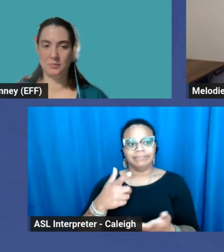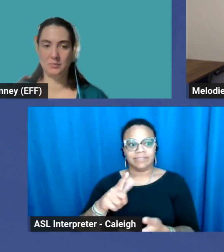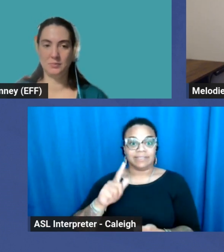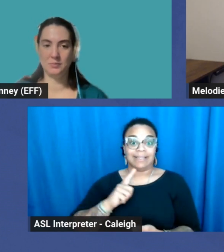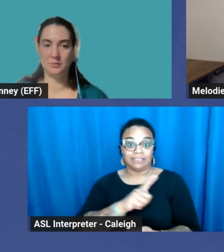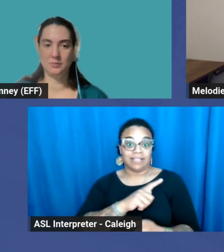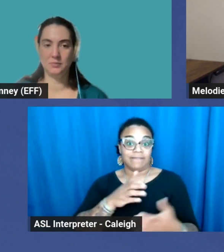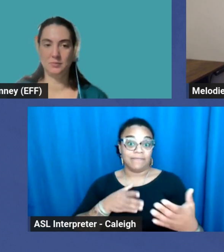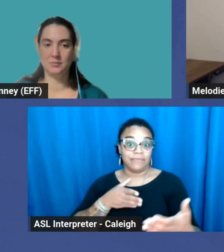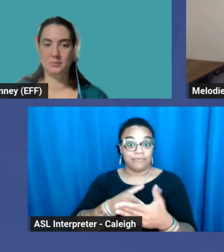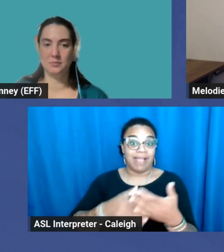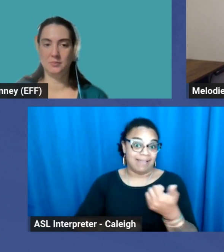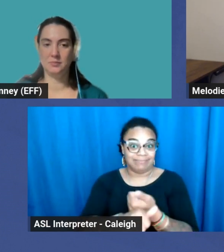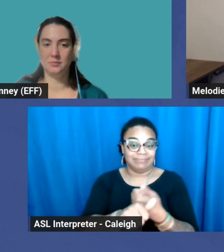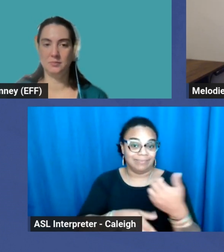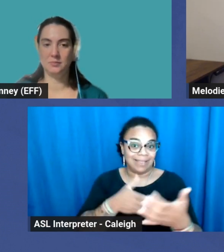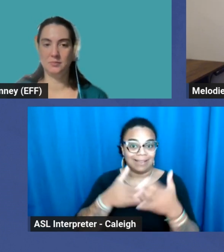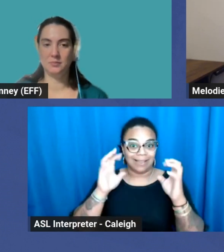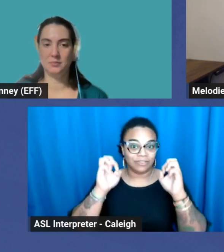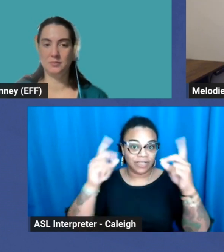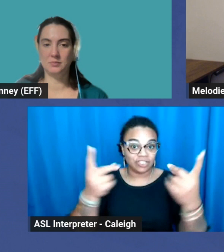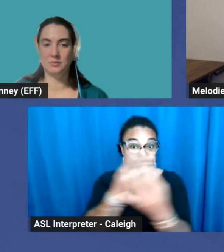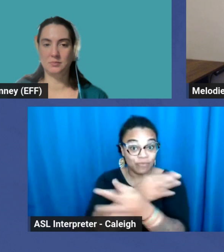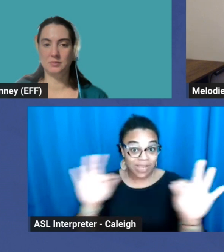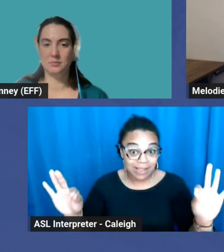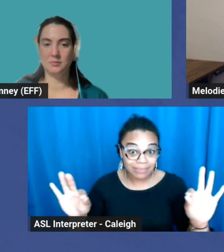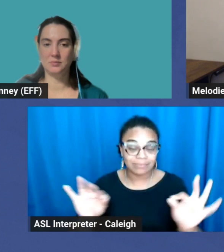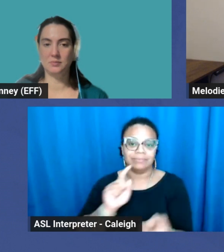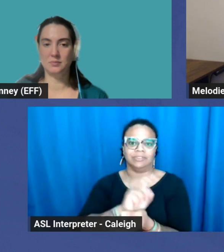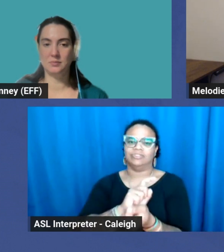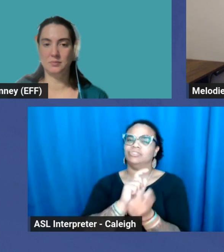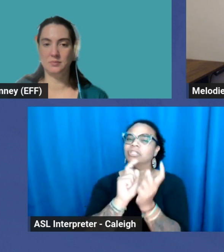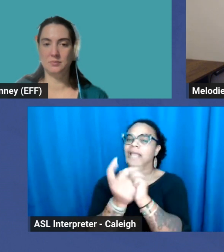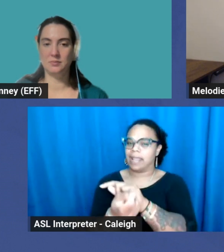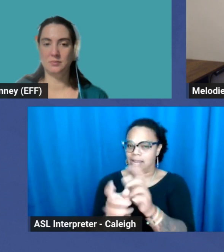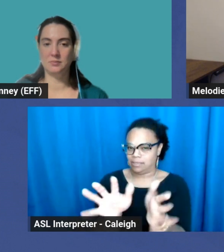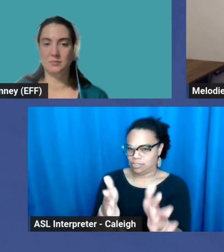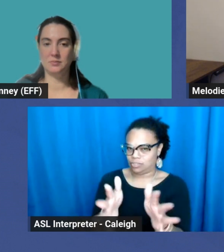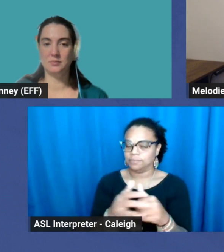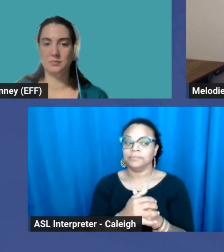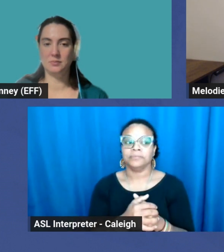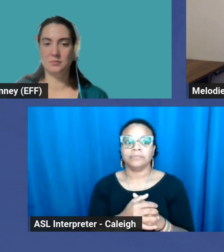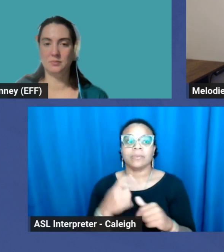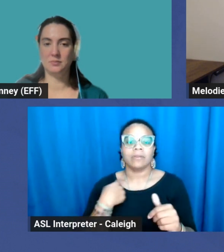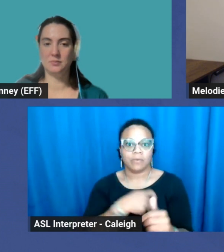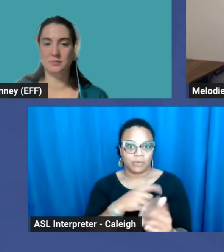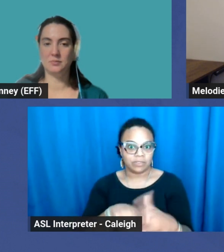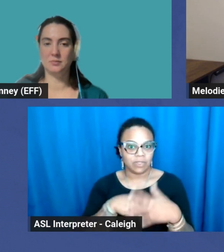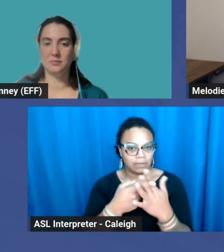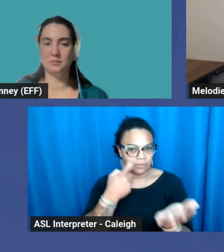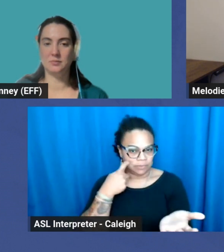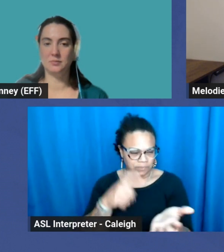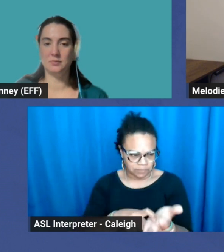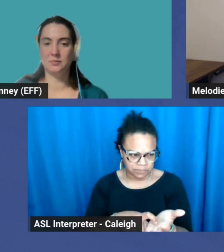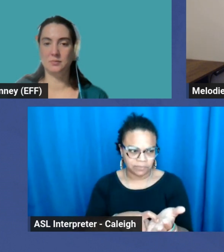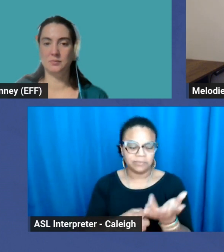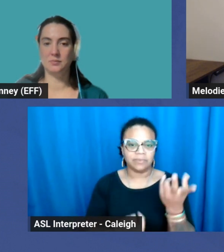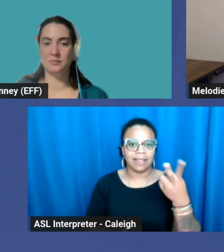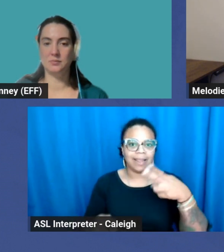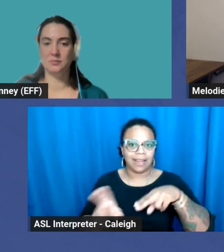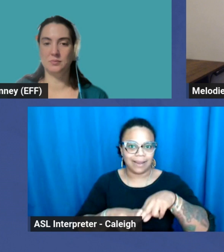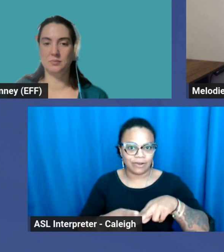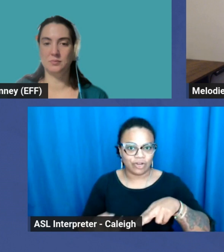to educational freedom changed somewhat. We started to see an